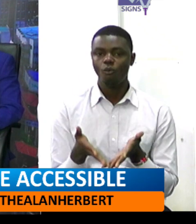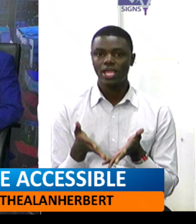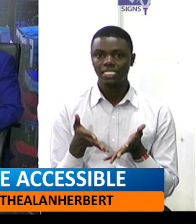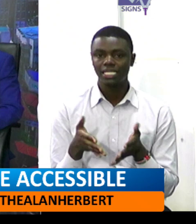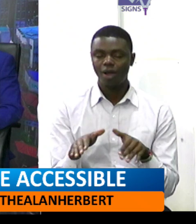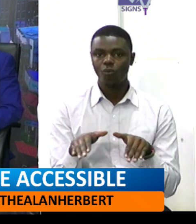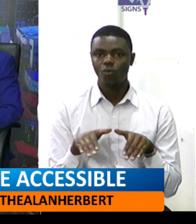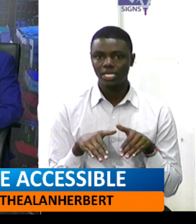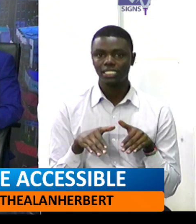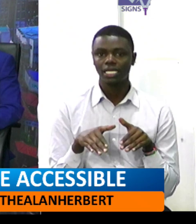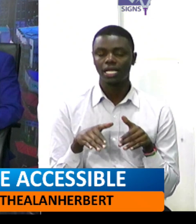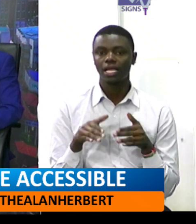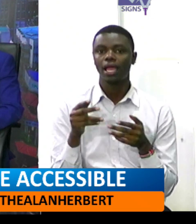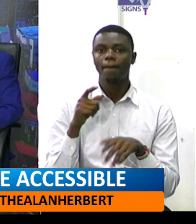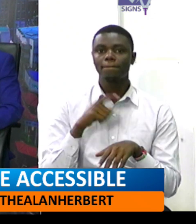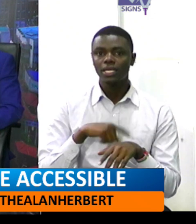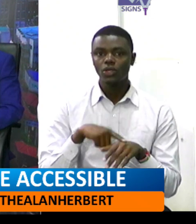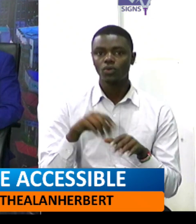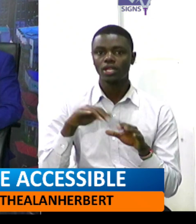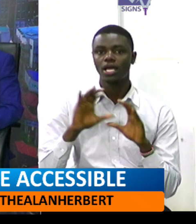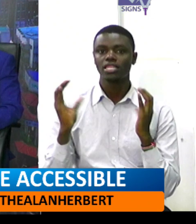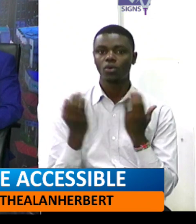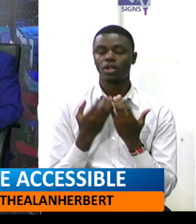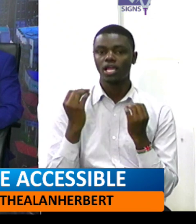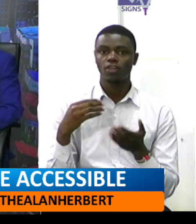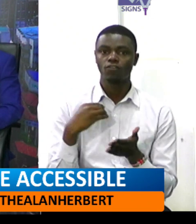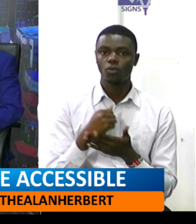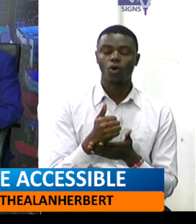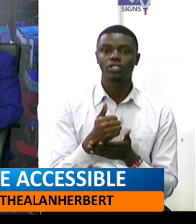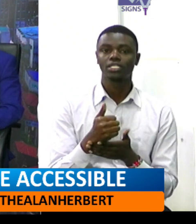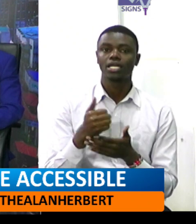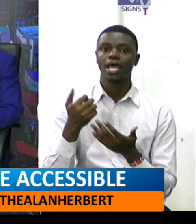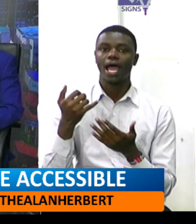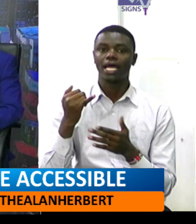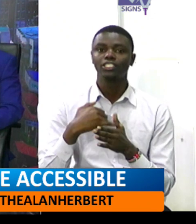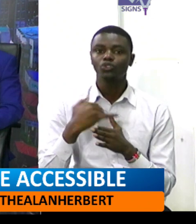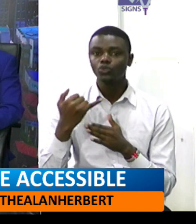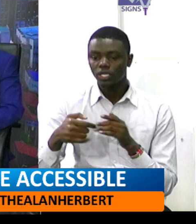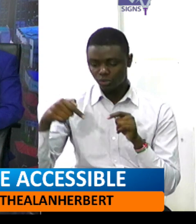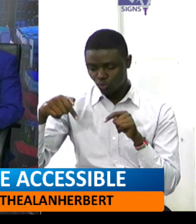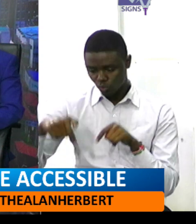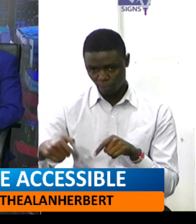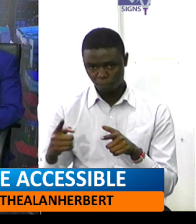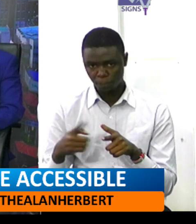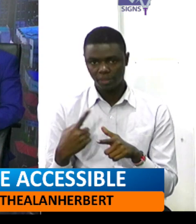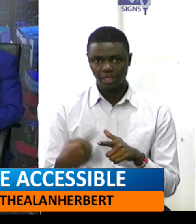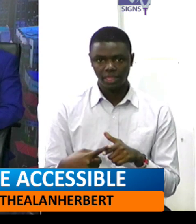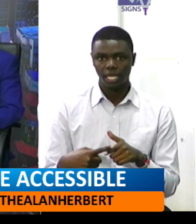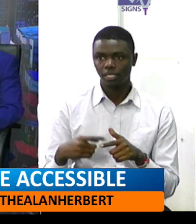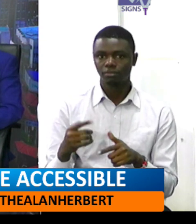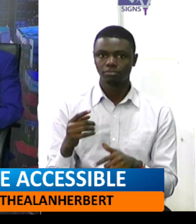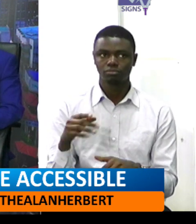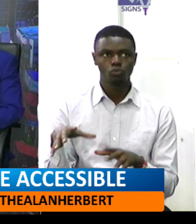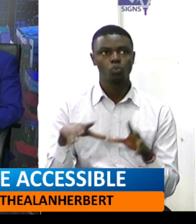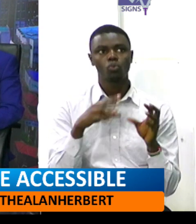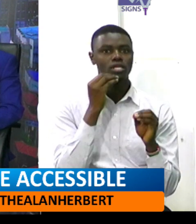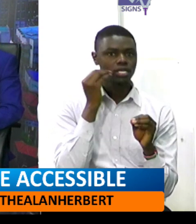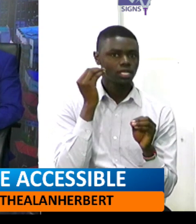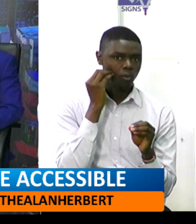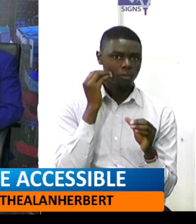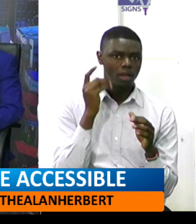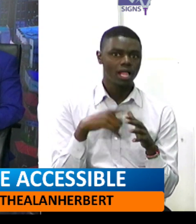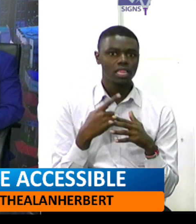insurance policy all over the world. If you bought an insurance product today and on your way home you